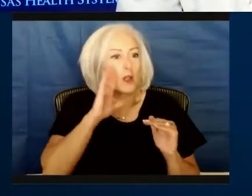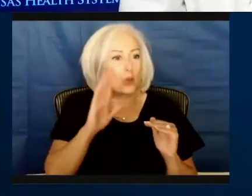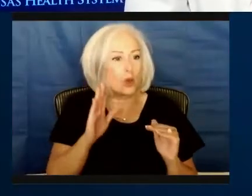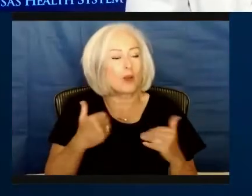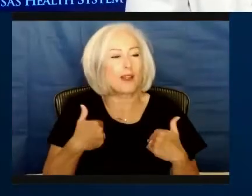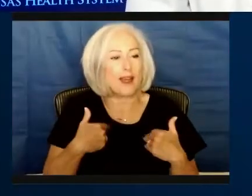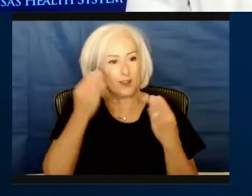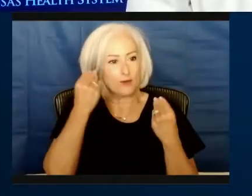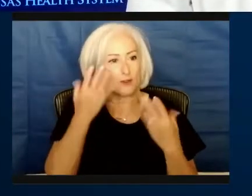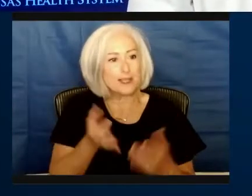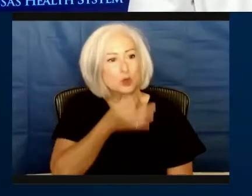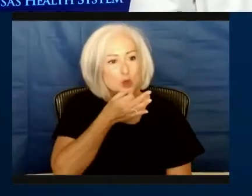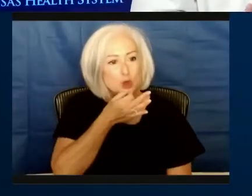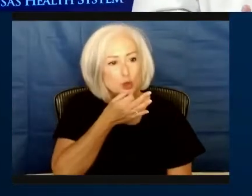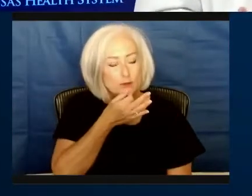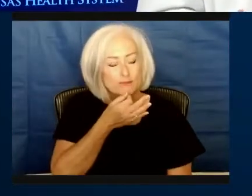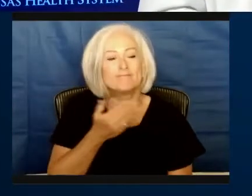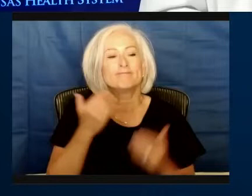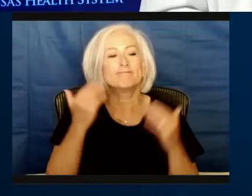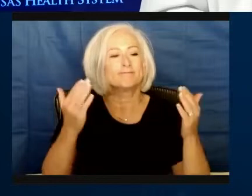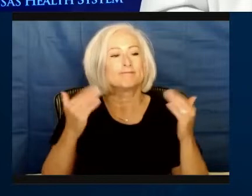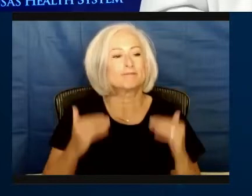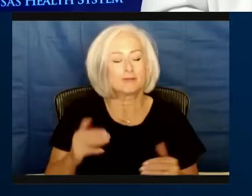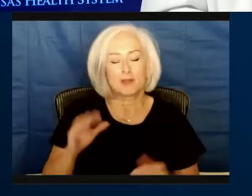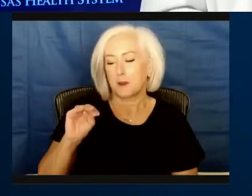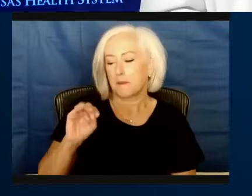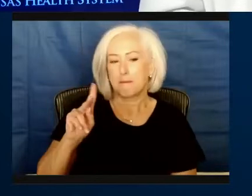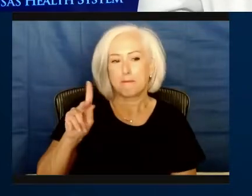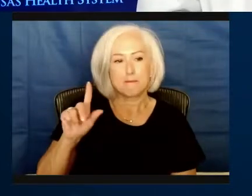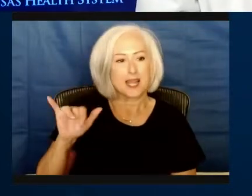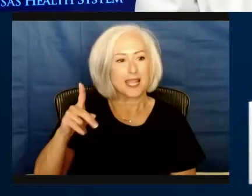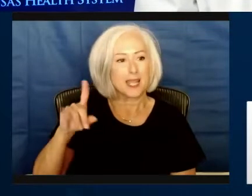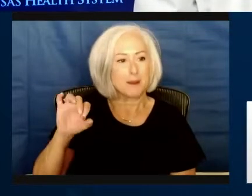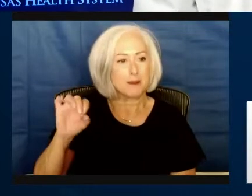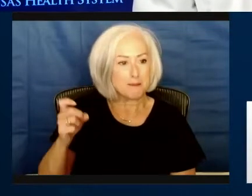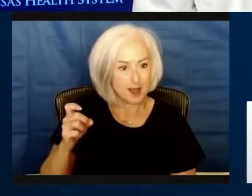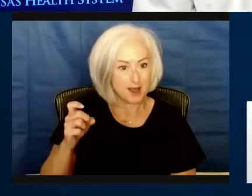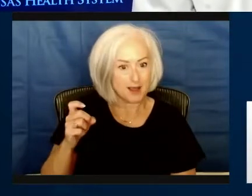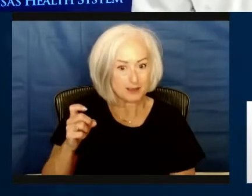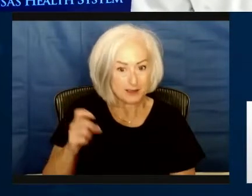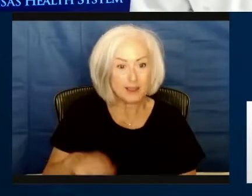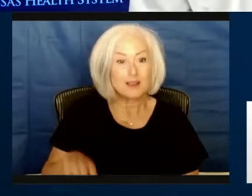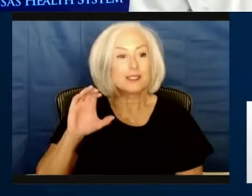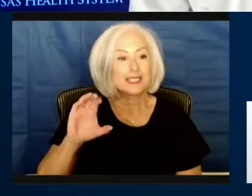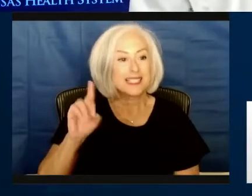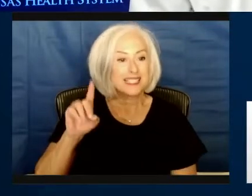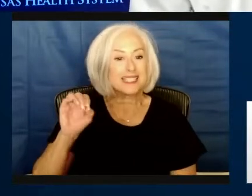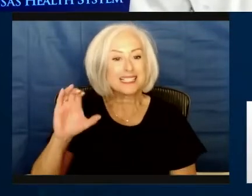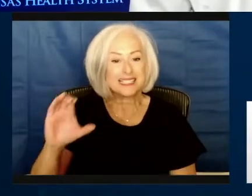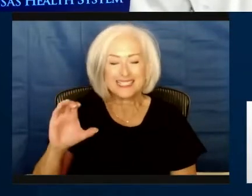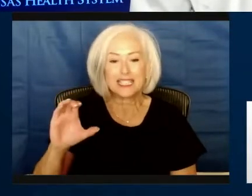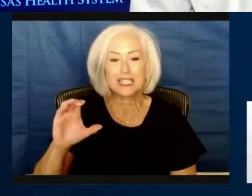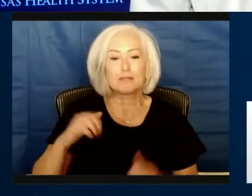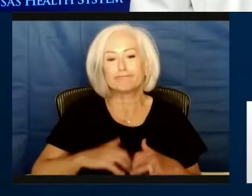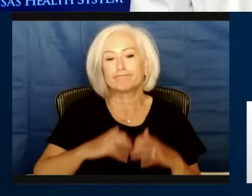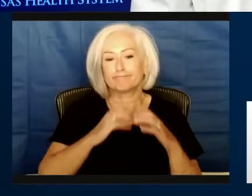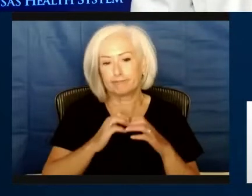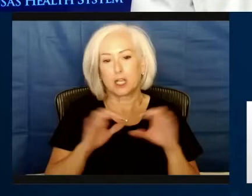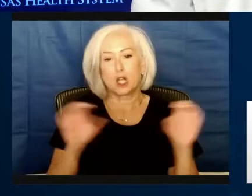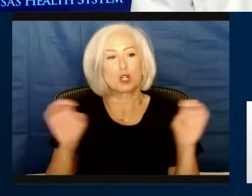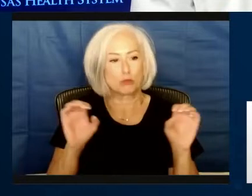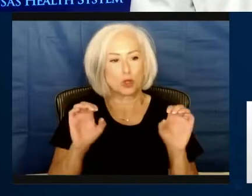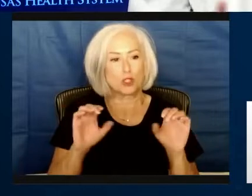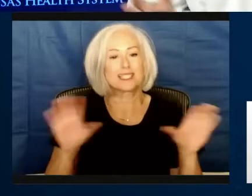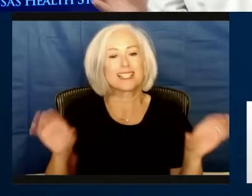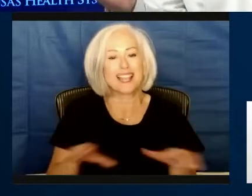for just a minute. The CDC launched an emergency activation center to combat the growing monkeypox outbreak in the U.S. as cases have hit,